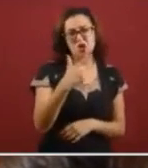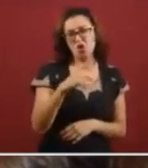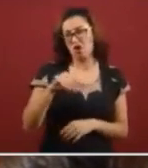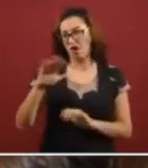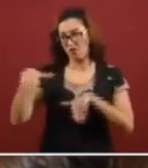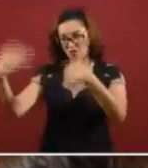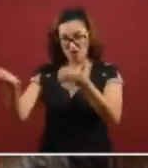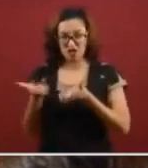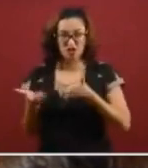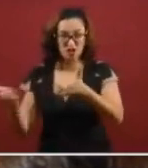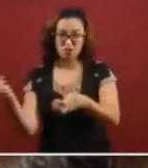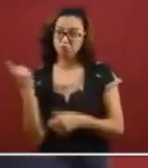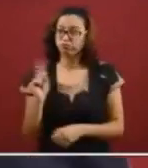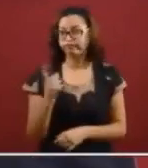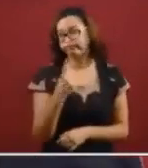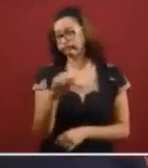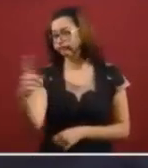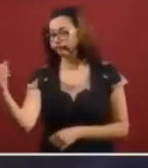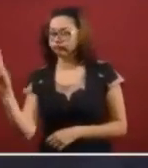on the streets.